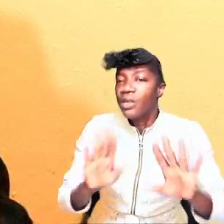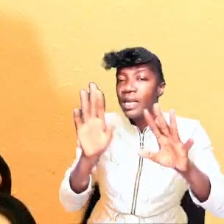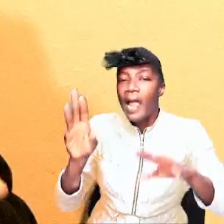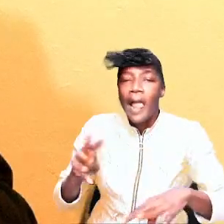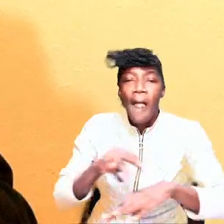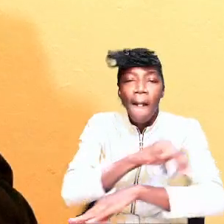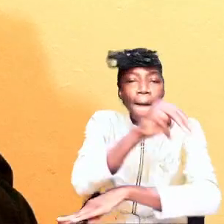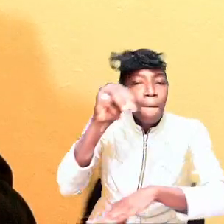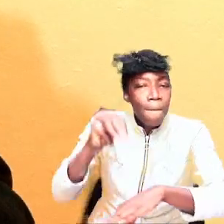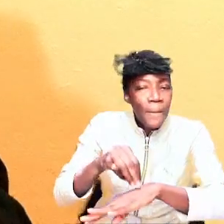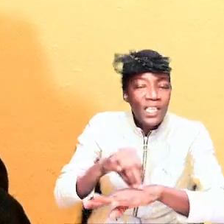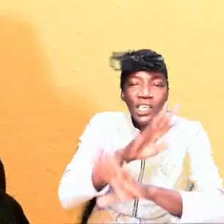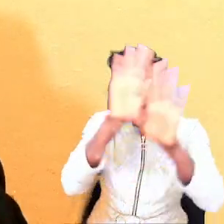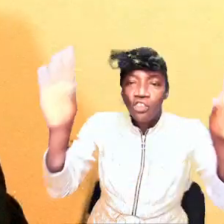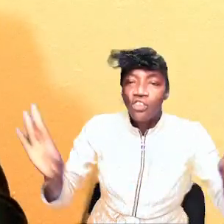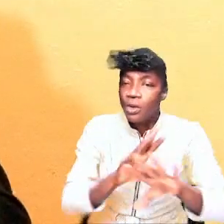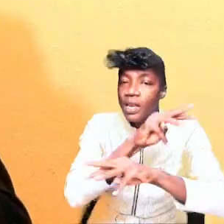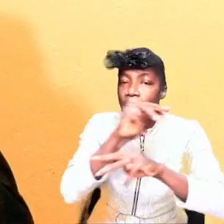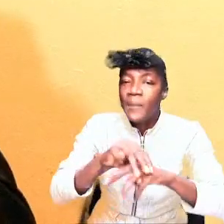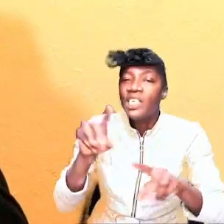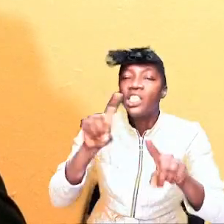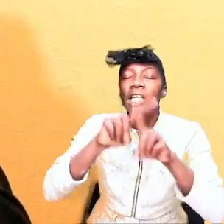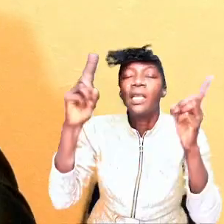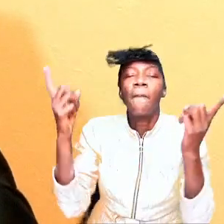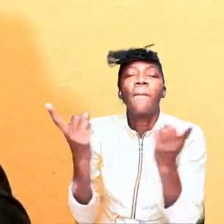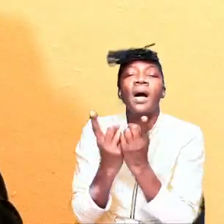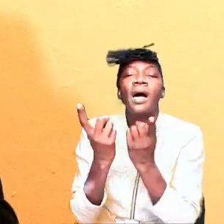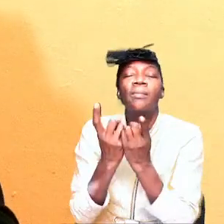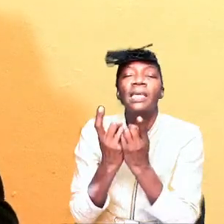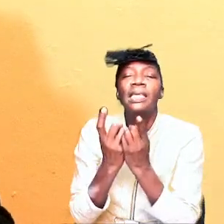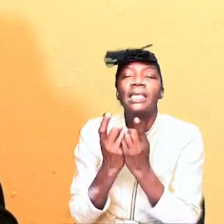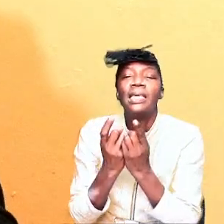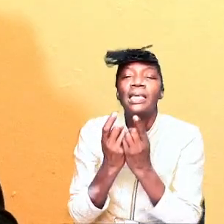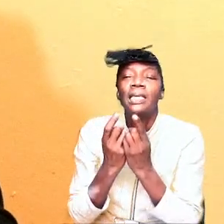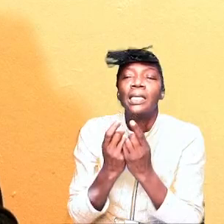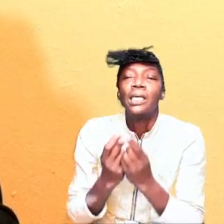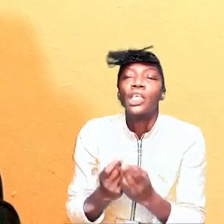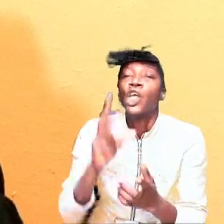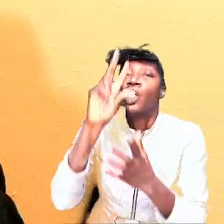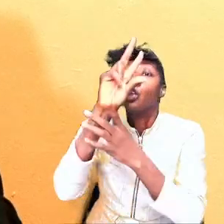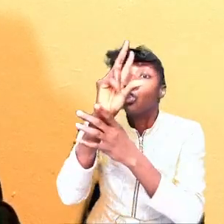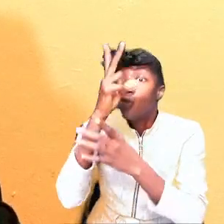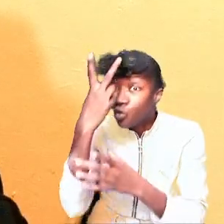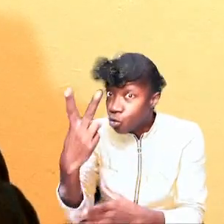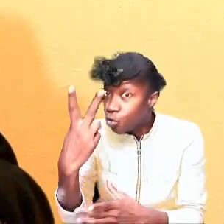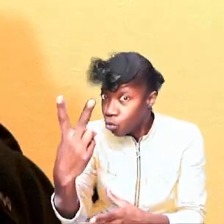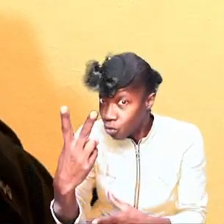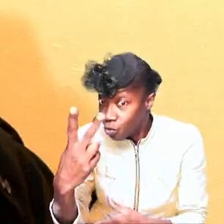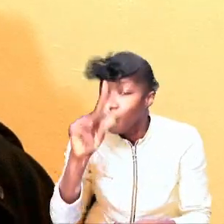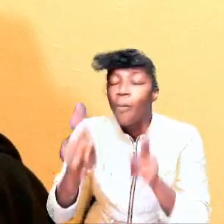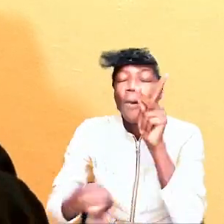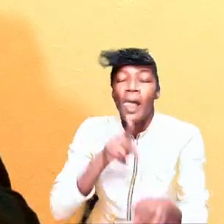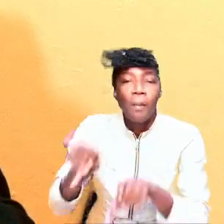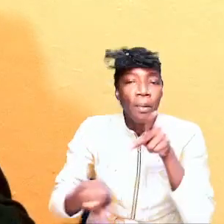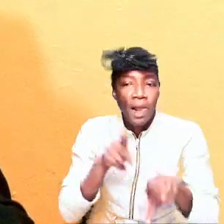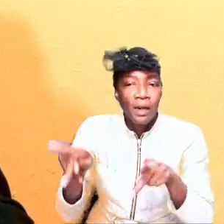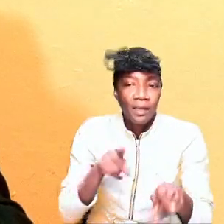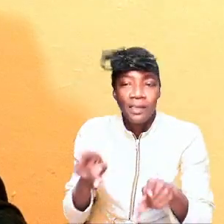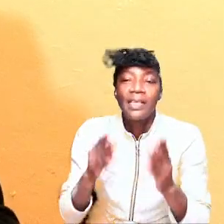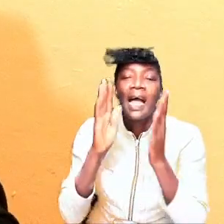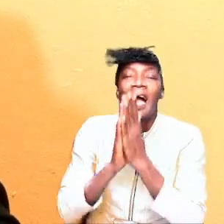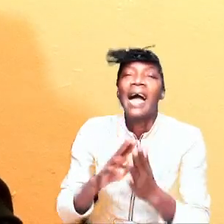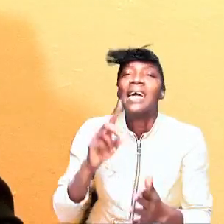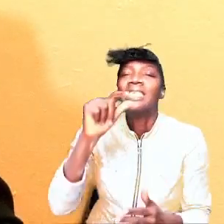Sunday, and the missions department is pushing for double attendance drive. We are asking for each person